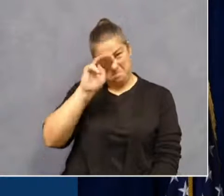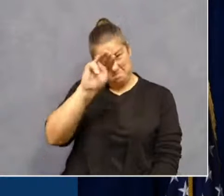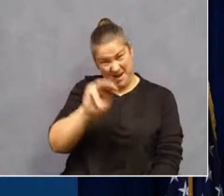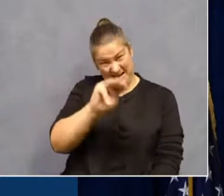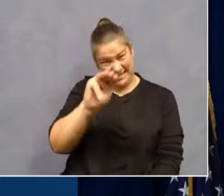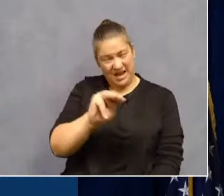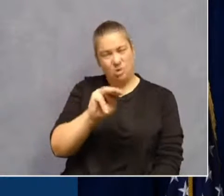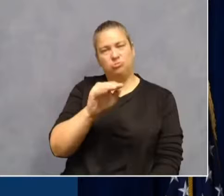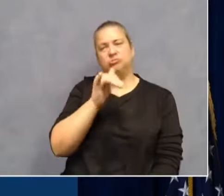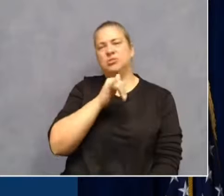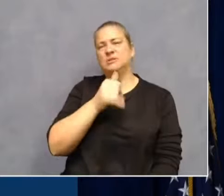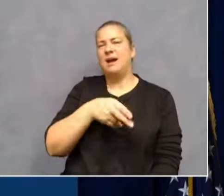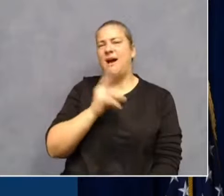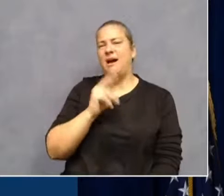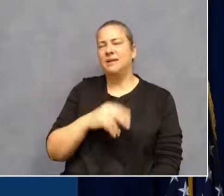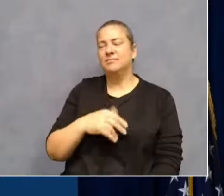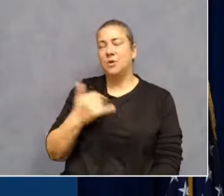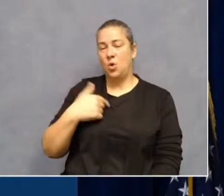lost